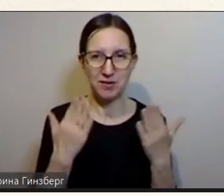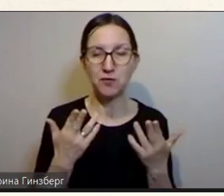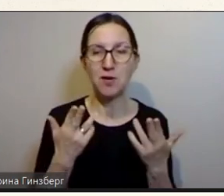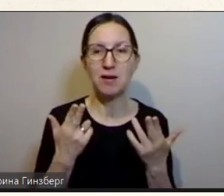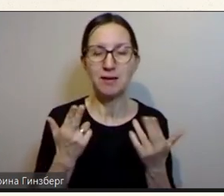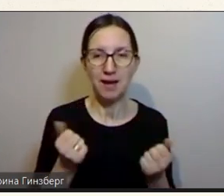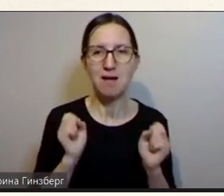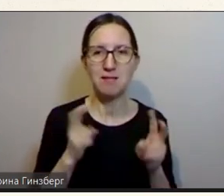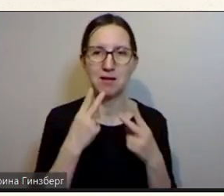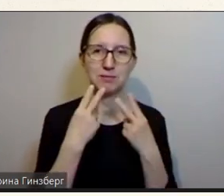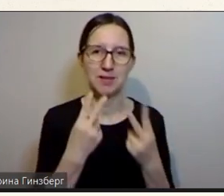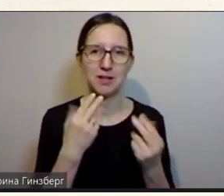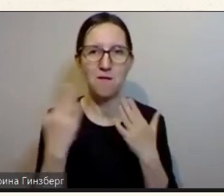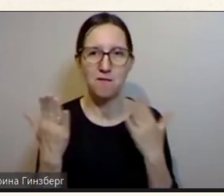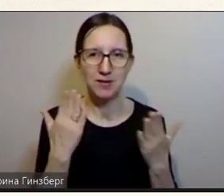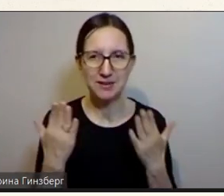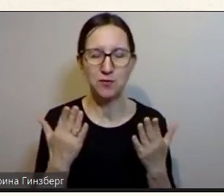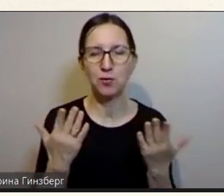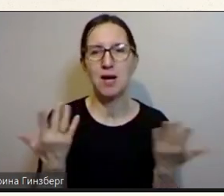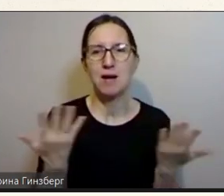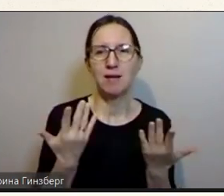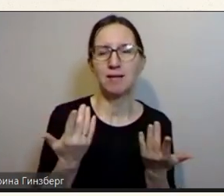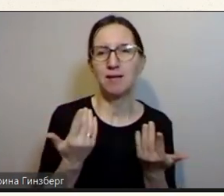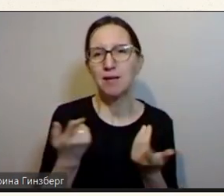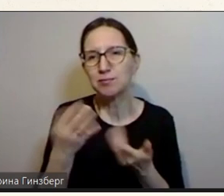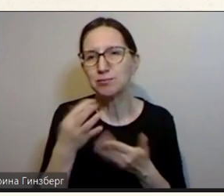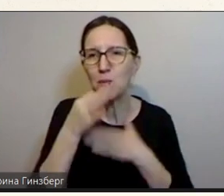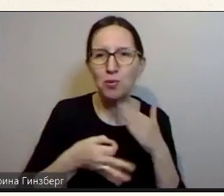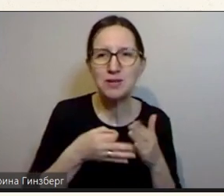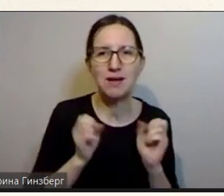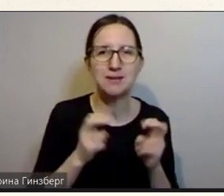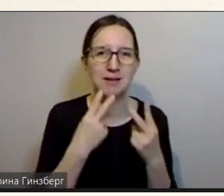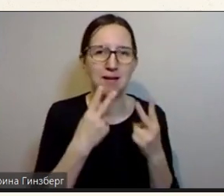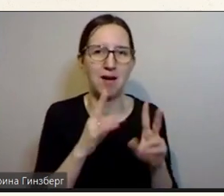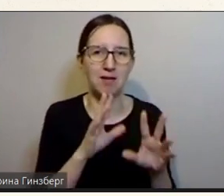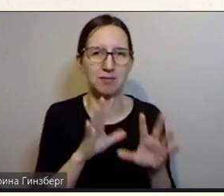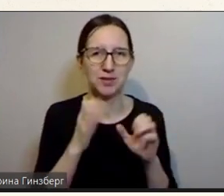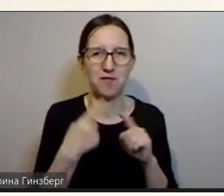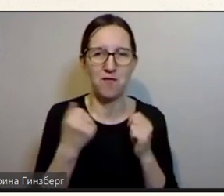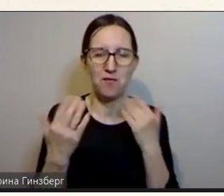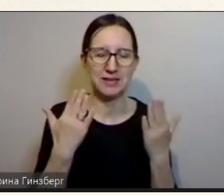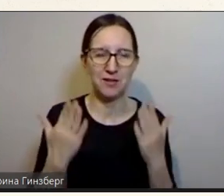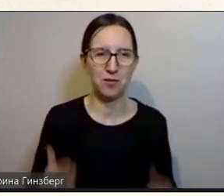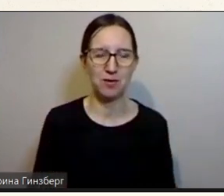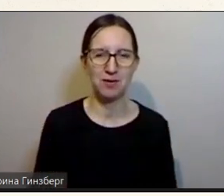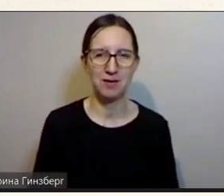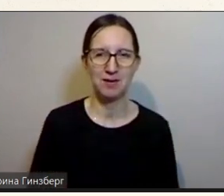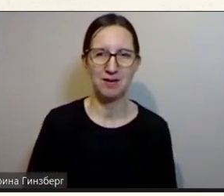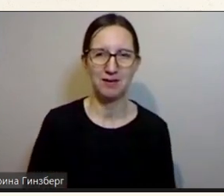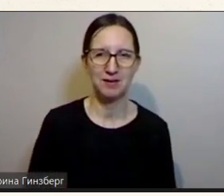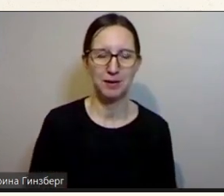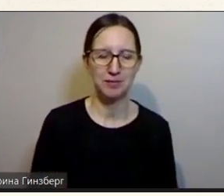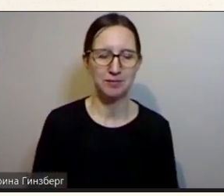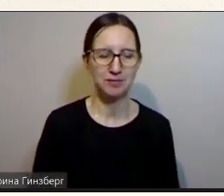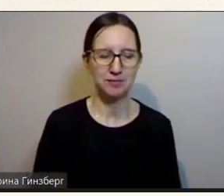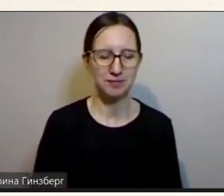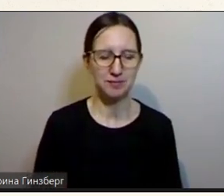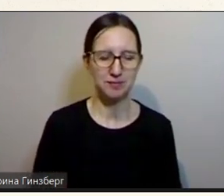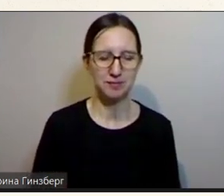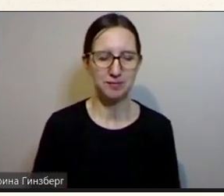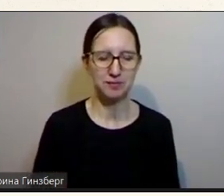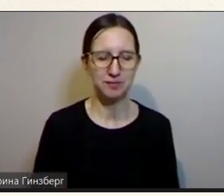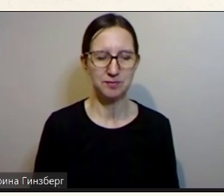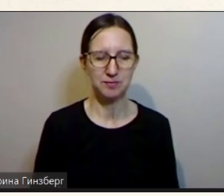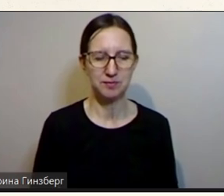Yes, how to see the exhibition, how to look at it, how to understand it. So some clues, some hints.